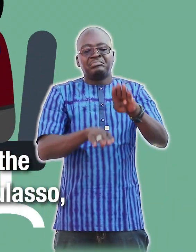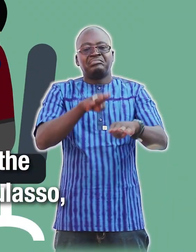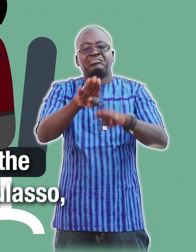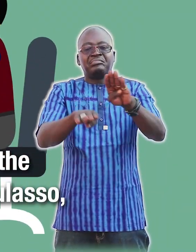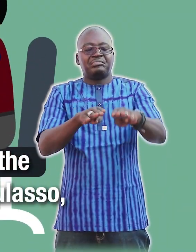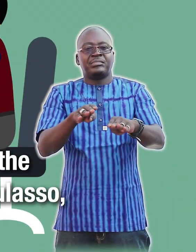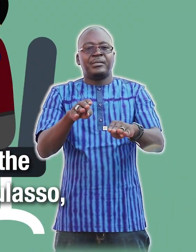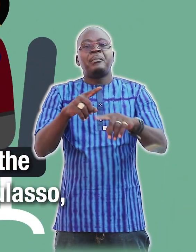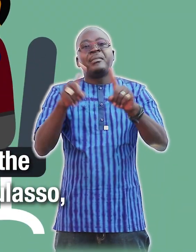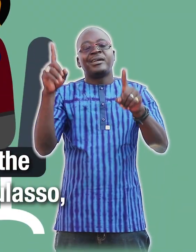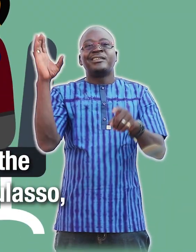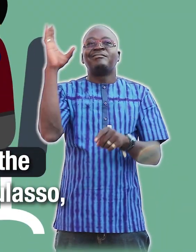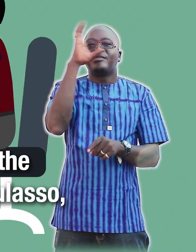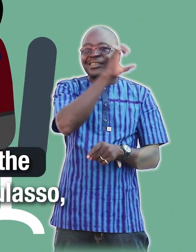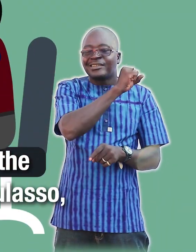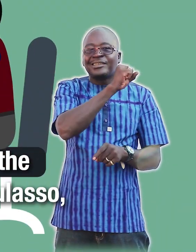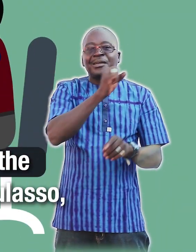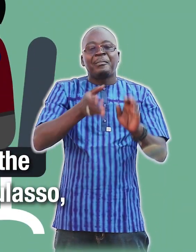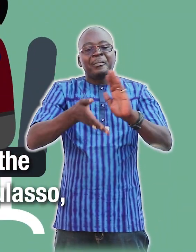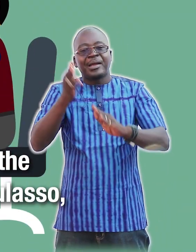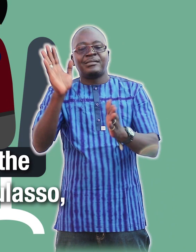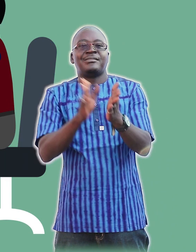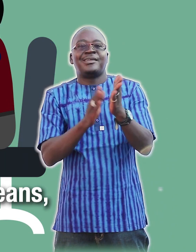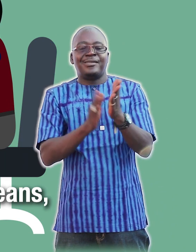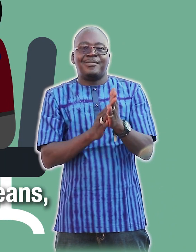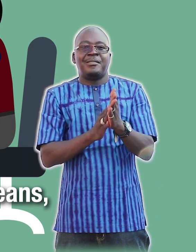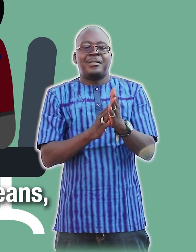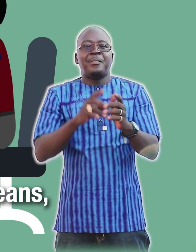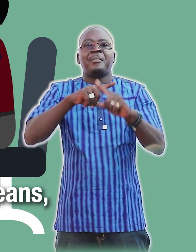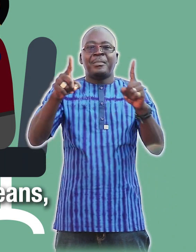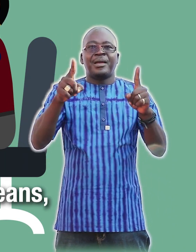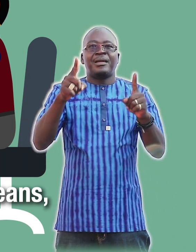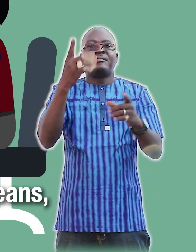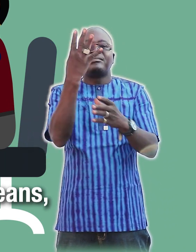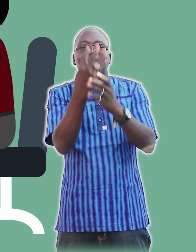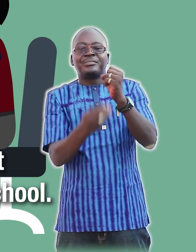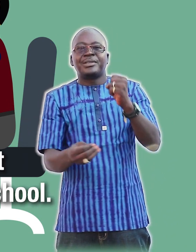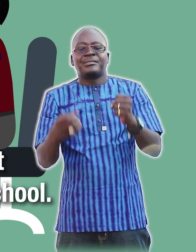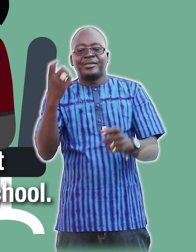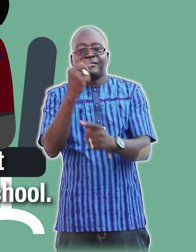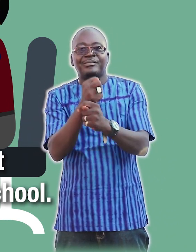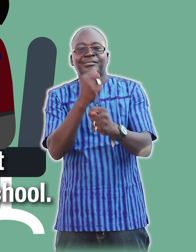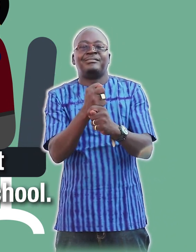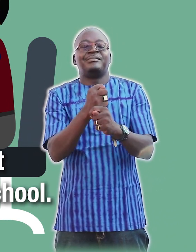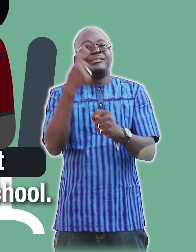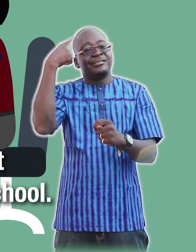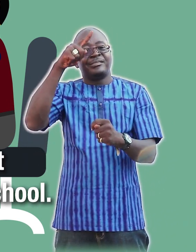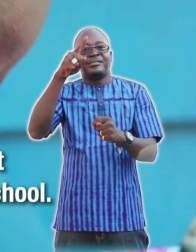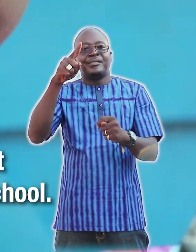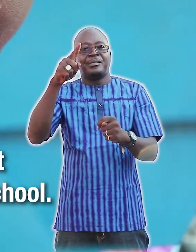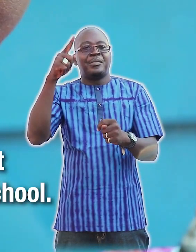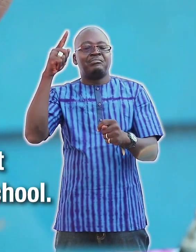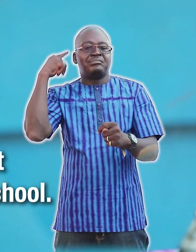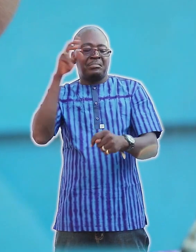He had the chance to go to the School of the Deaf in Bobo Dioulasso, but due to the lack of financial means, he stopped the classes at the second year